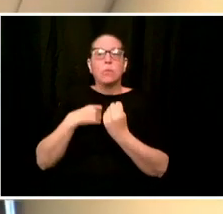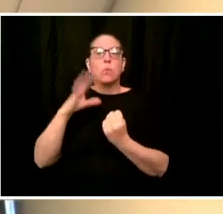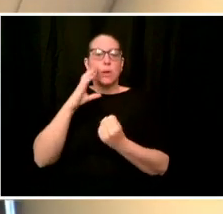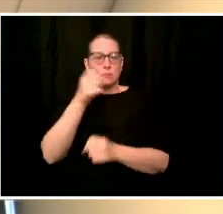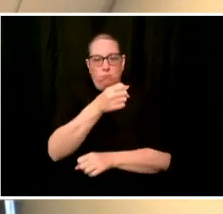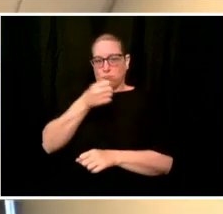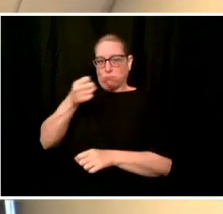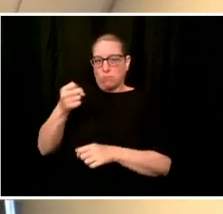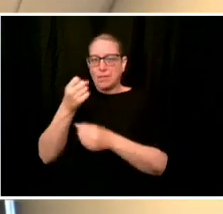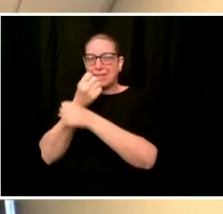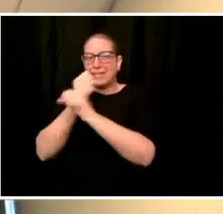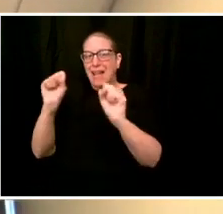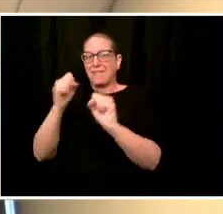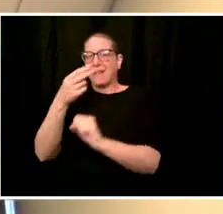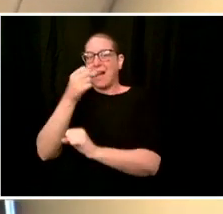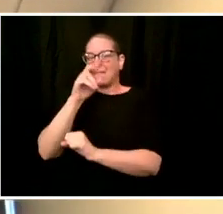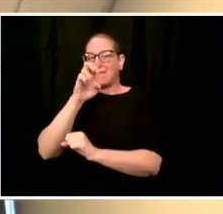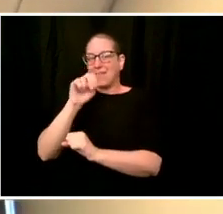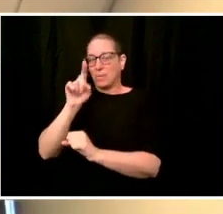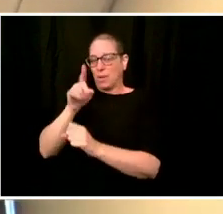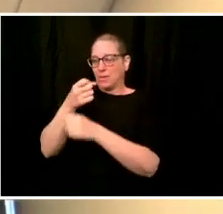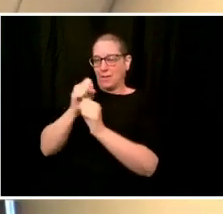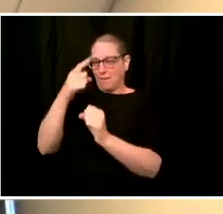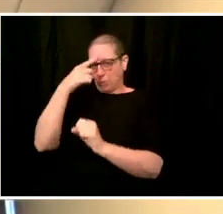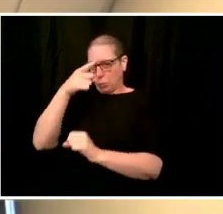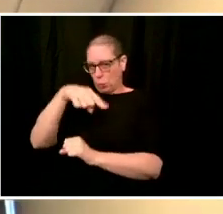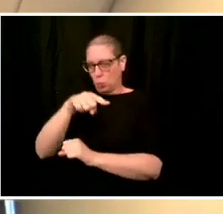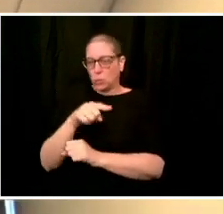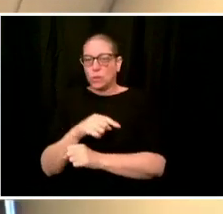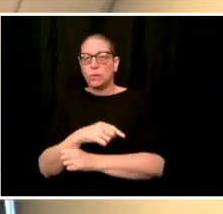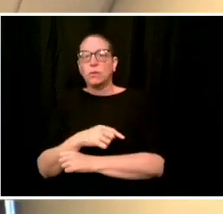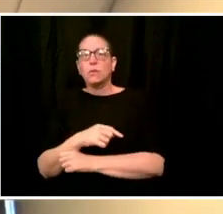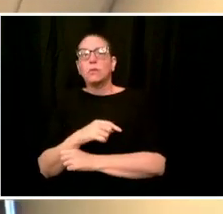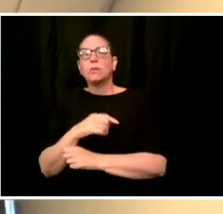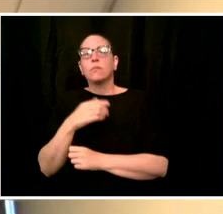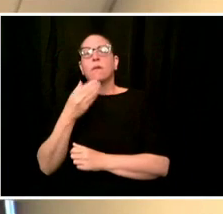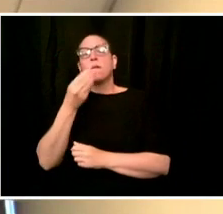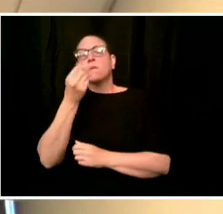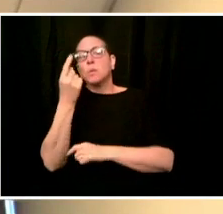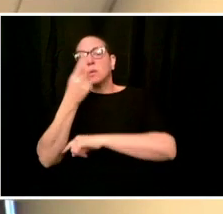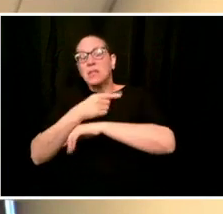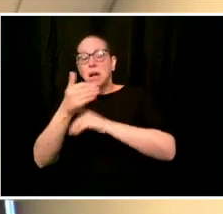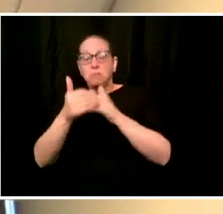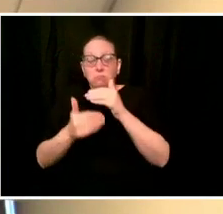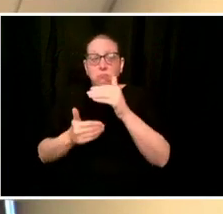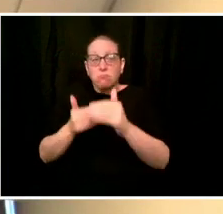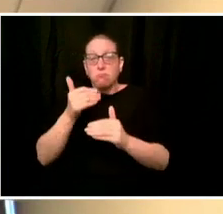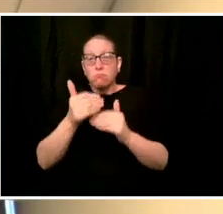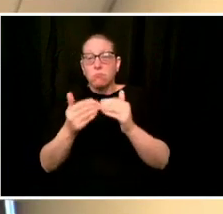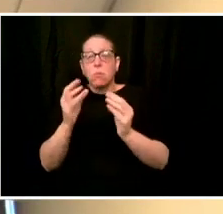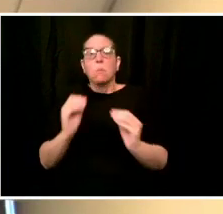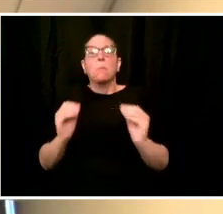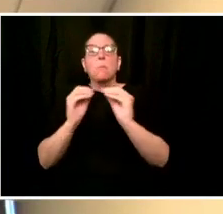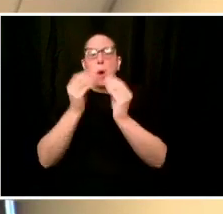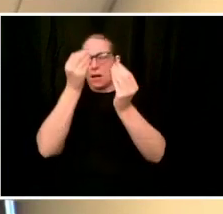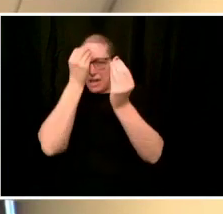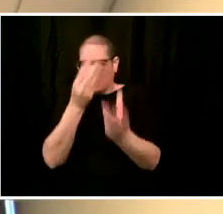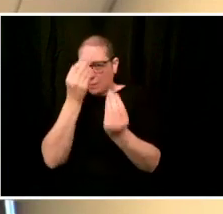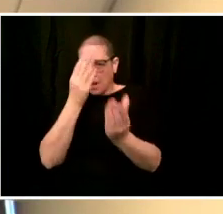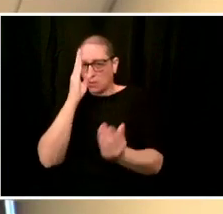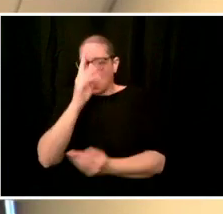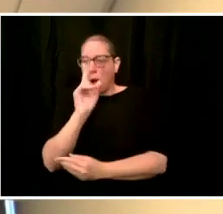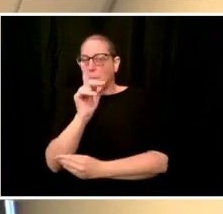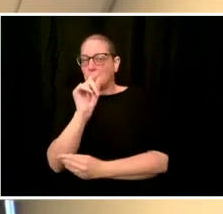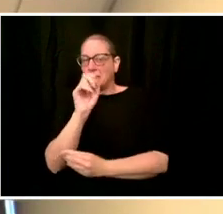the next number of days, we'll have more to say beyond simply the victory of getting people to engage and getting people to